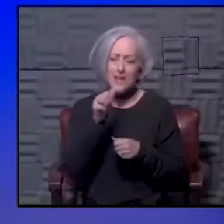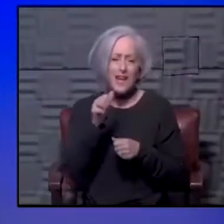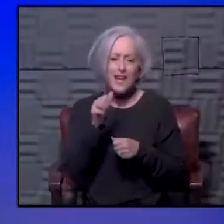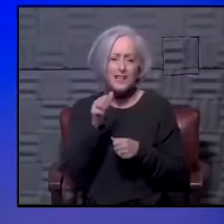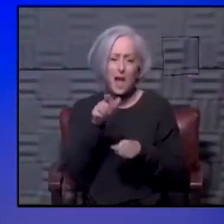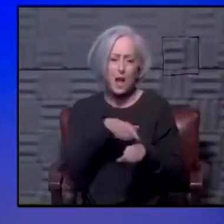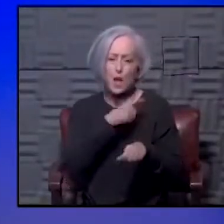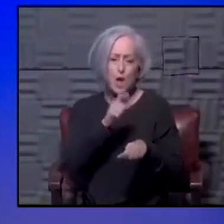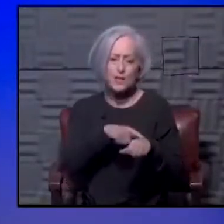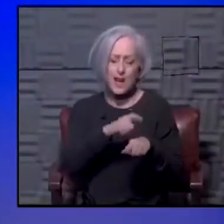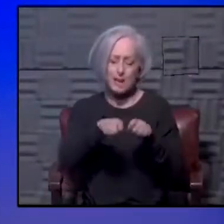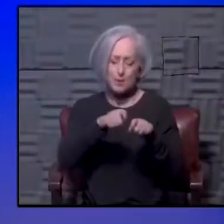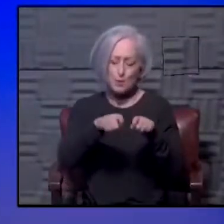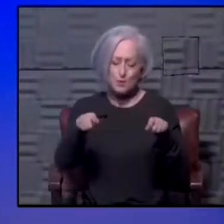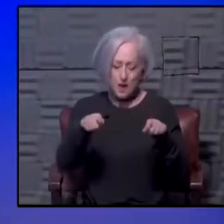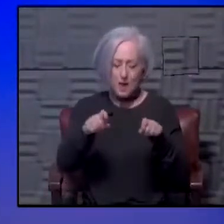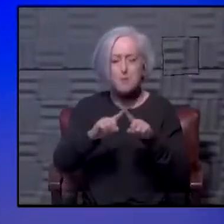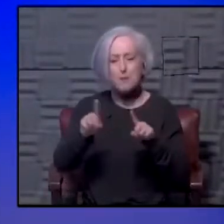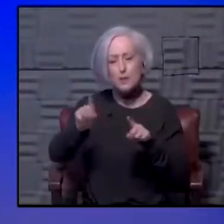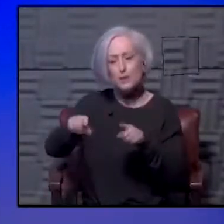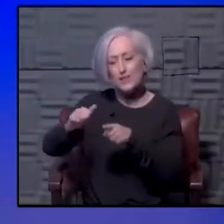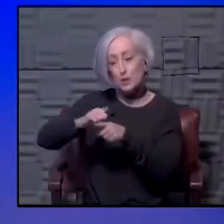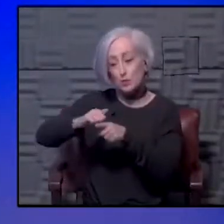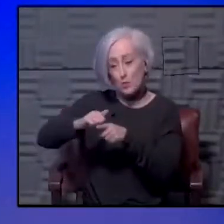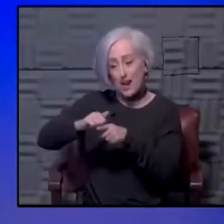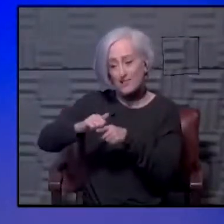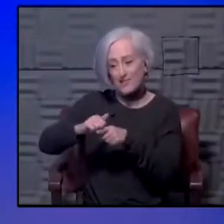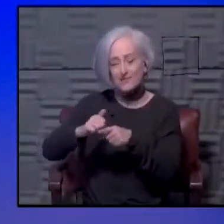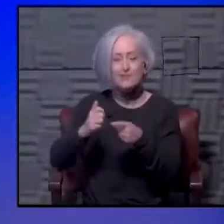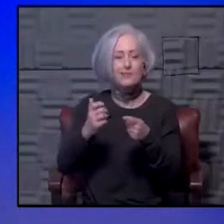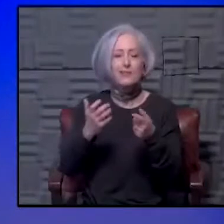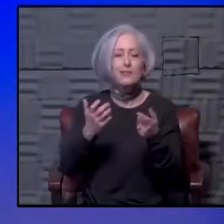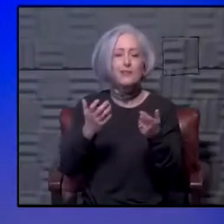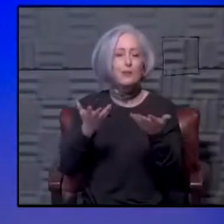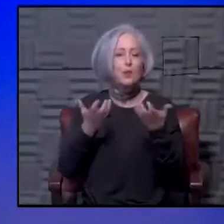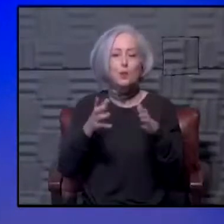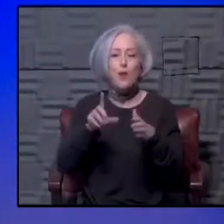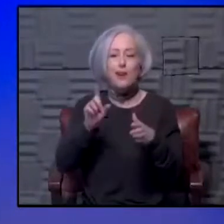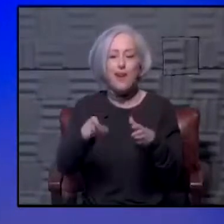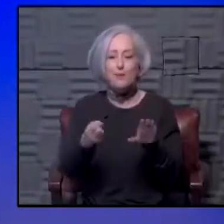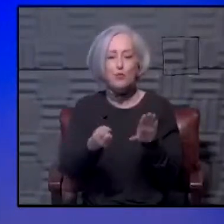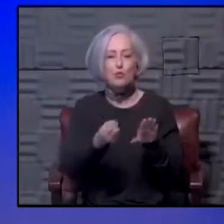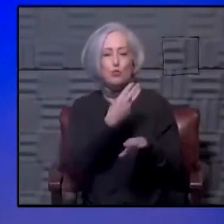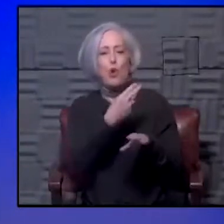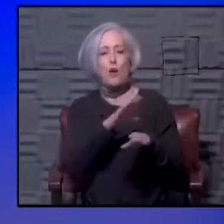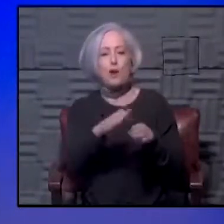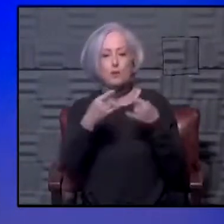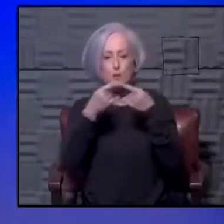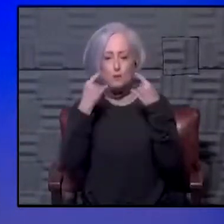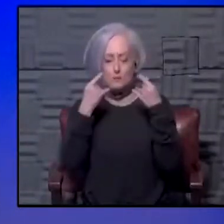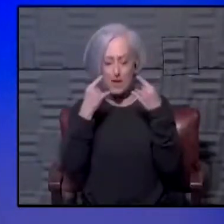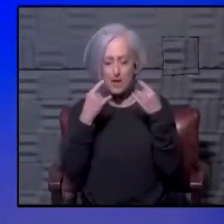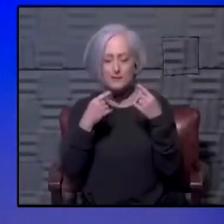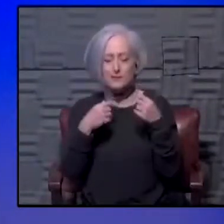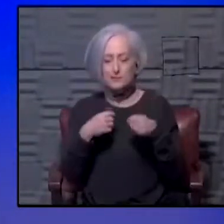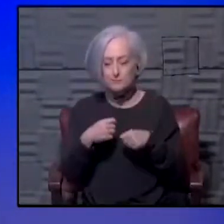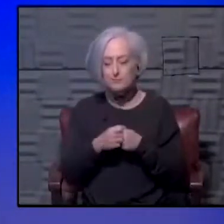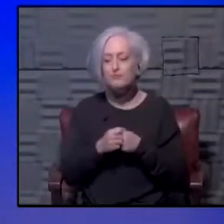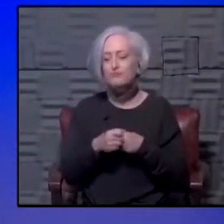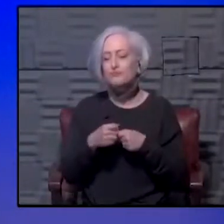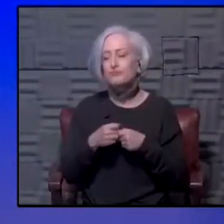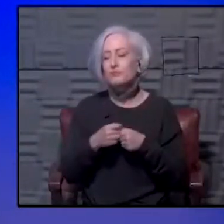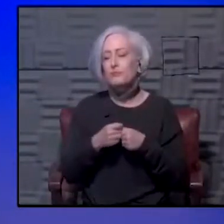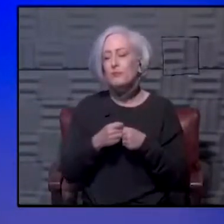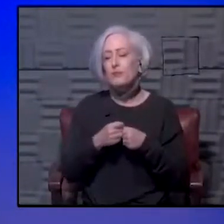practice, so we don't want to waste any masks at all, but it probably will take some practice, and it will depend, again, on your facial dimensions and